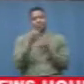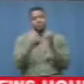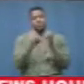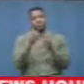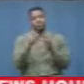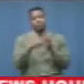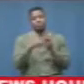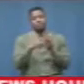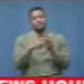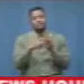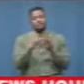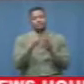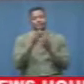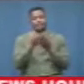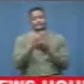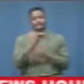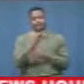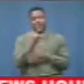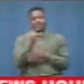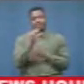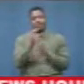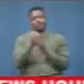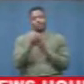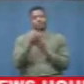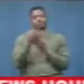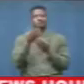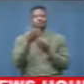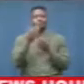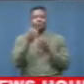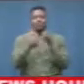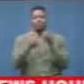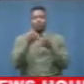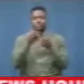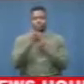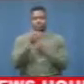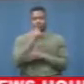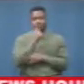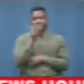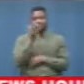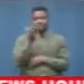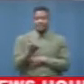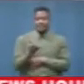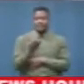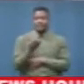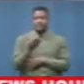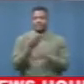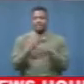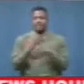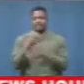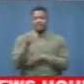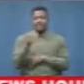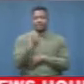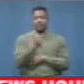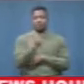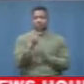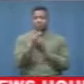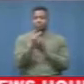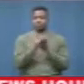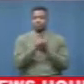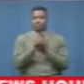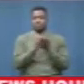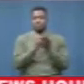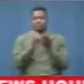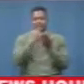vary their bail conditions. The court, through Justice Ifeasewa Saribotre, after pointing out to the lawyer some errors